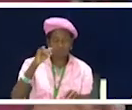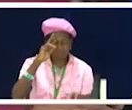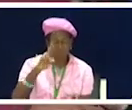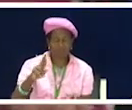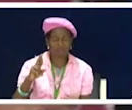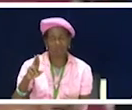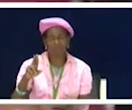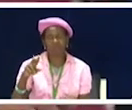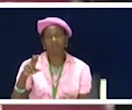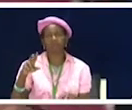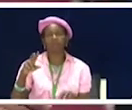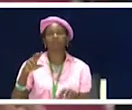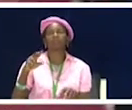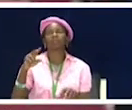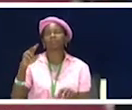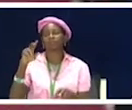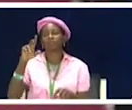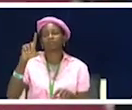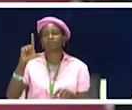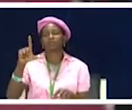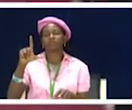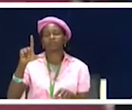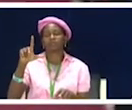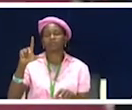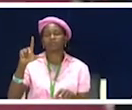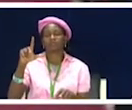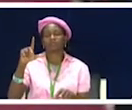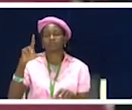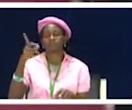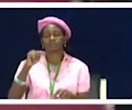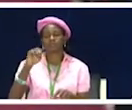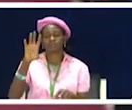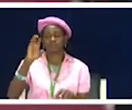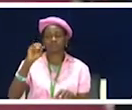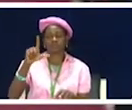So the lieutenant colonel became a general